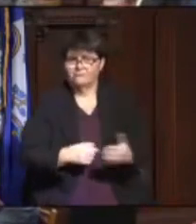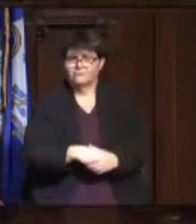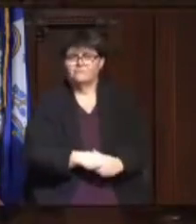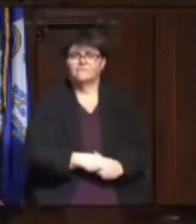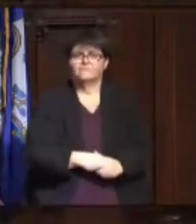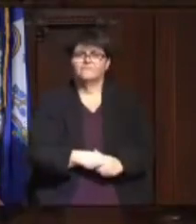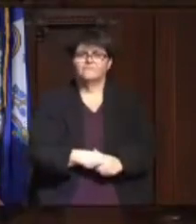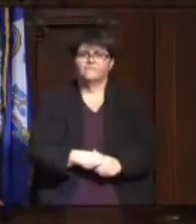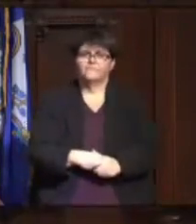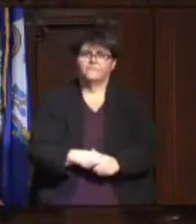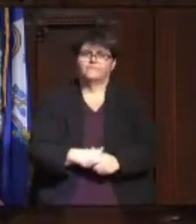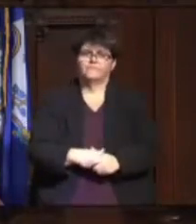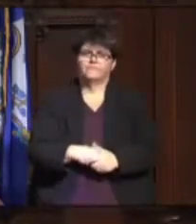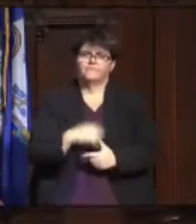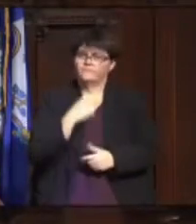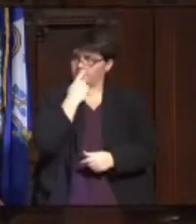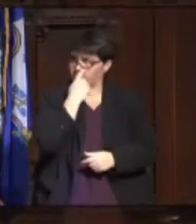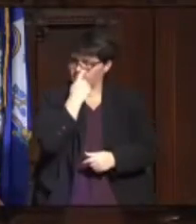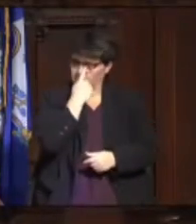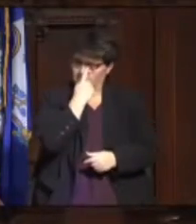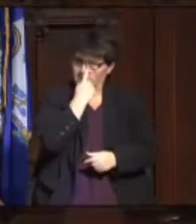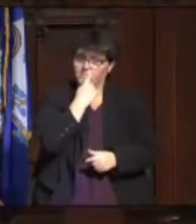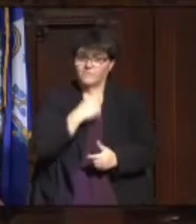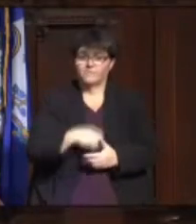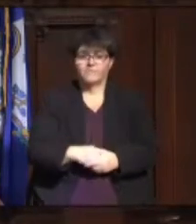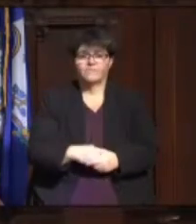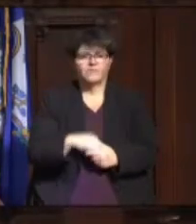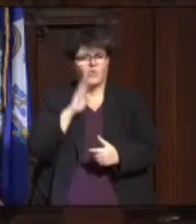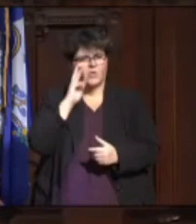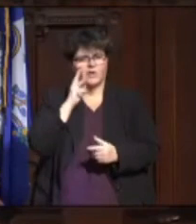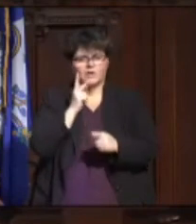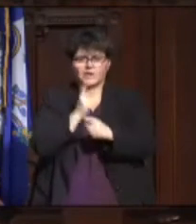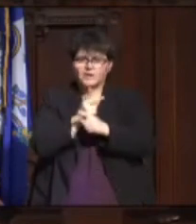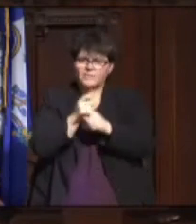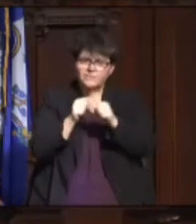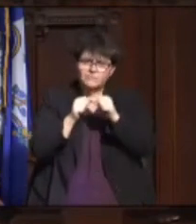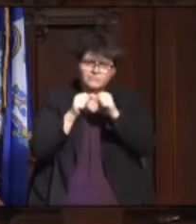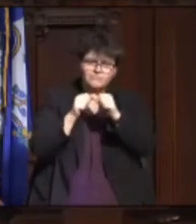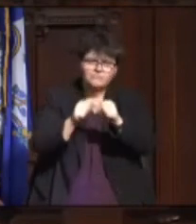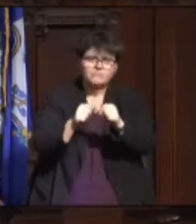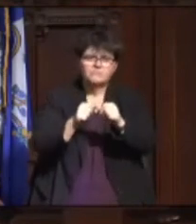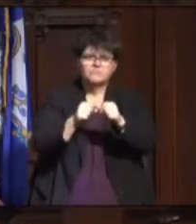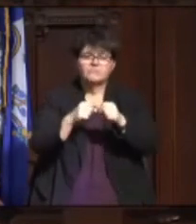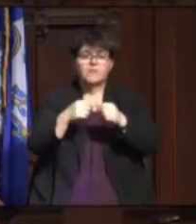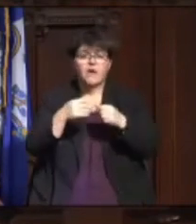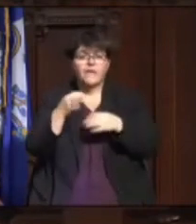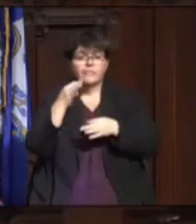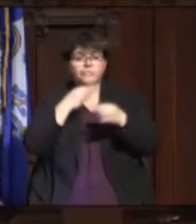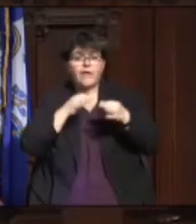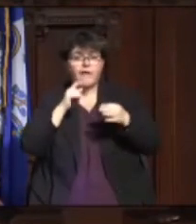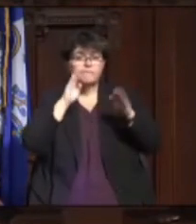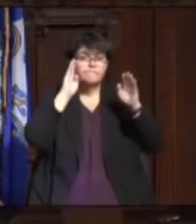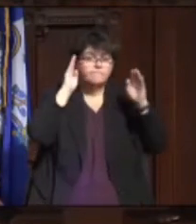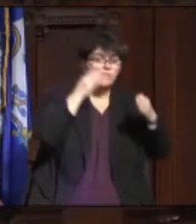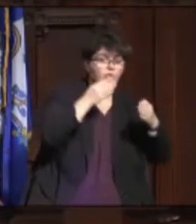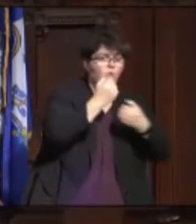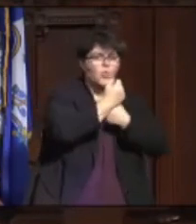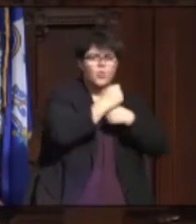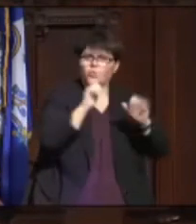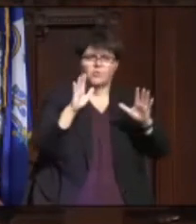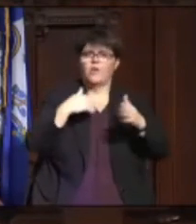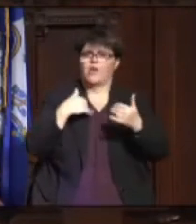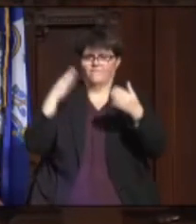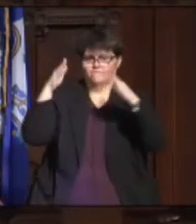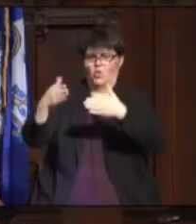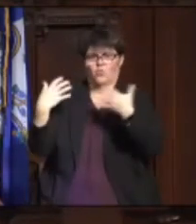And we will continue to move from rescue to recovery, from lifelines to ladders